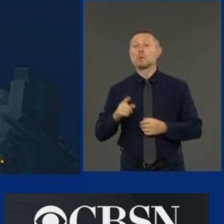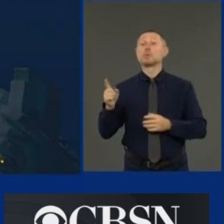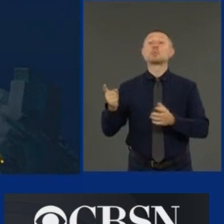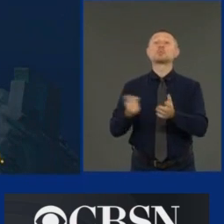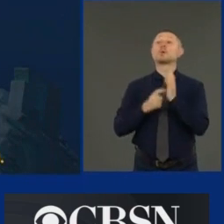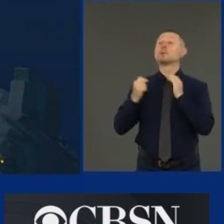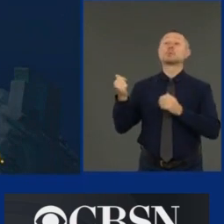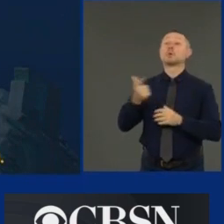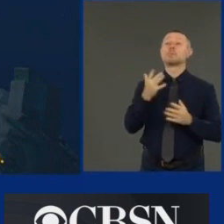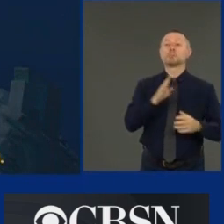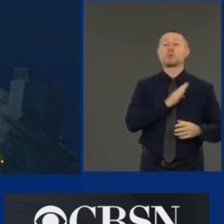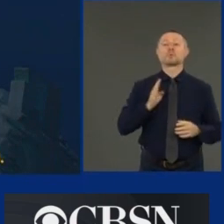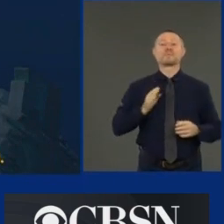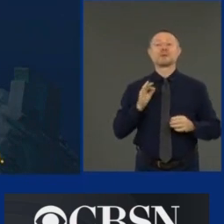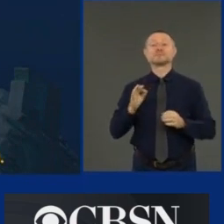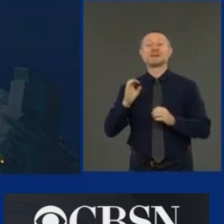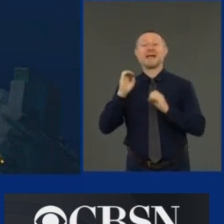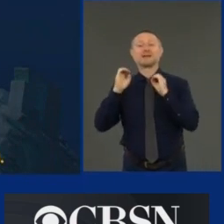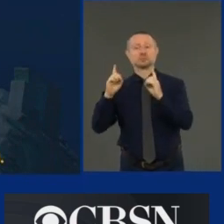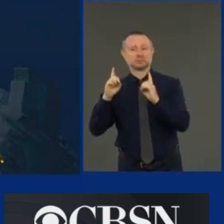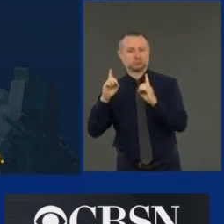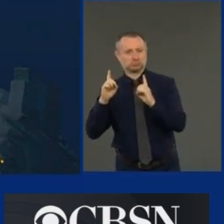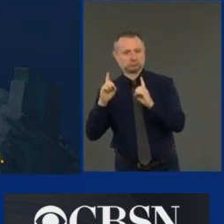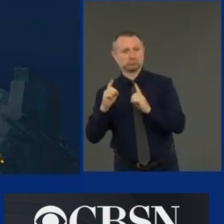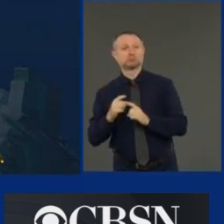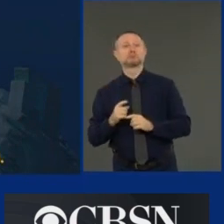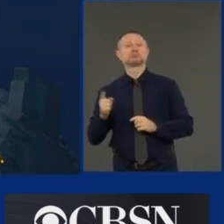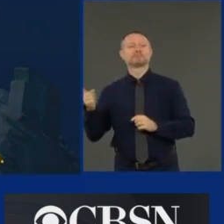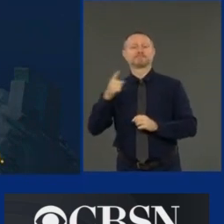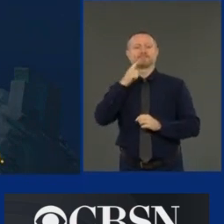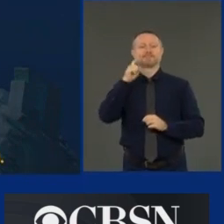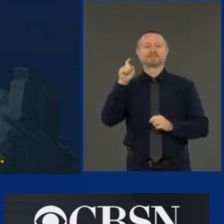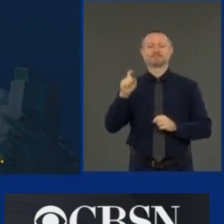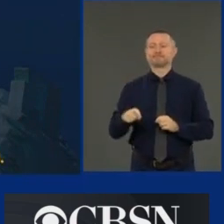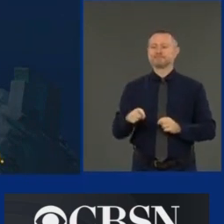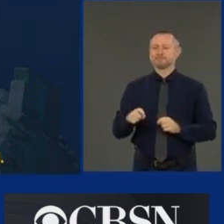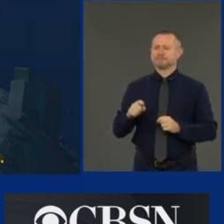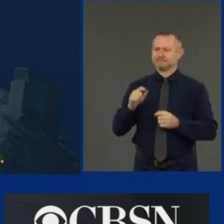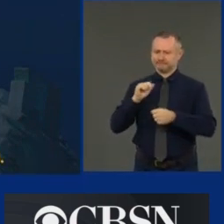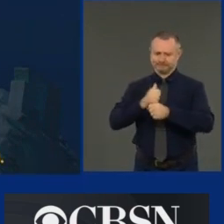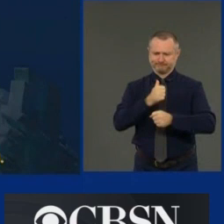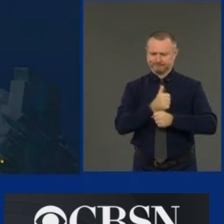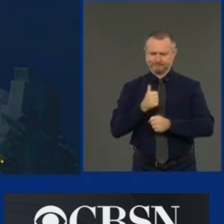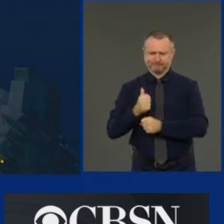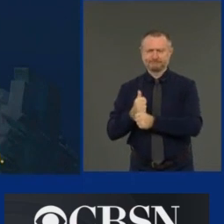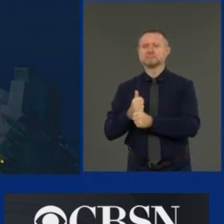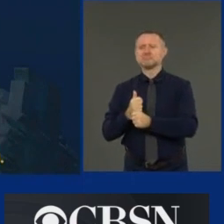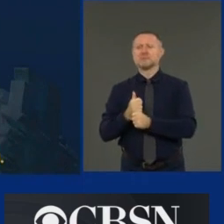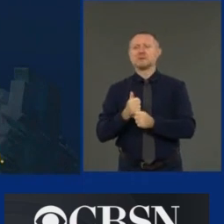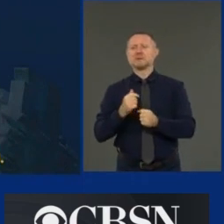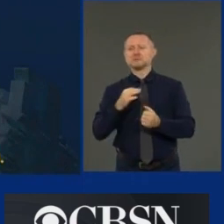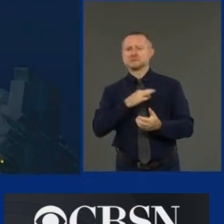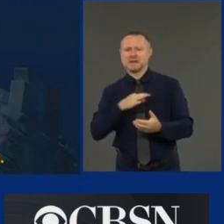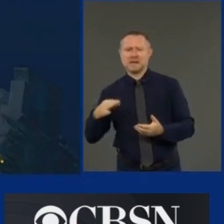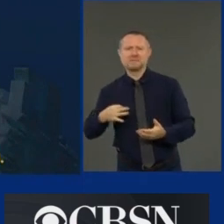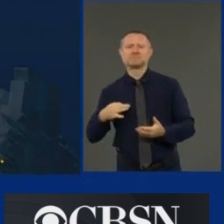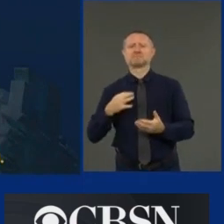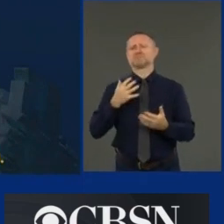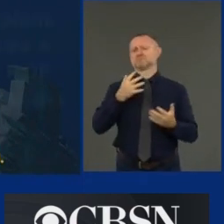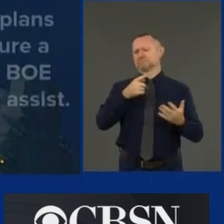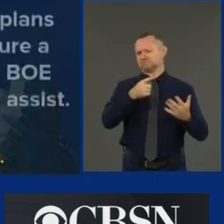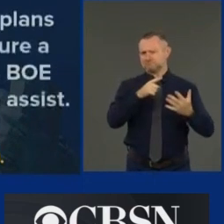must make sure they have everything in place, the staff in place to count the ballots as soon